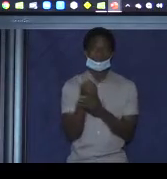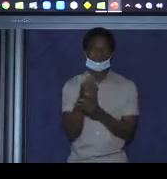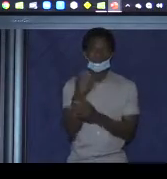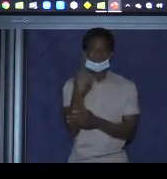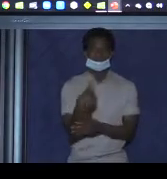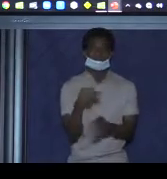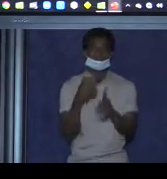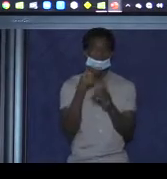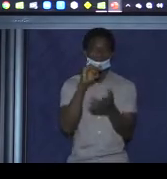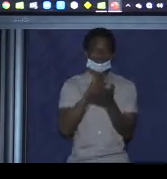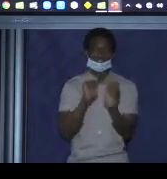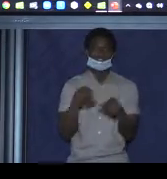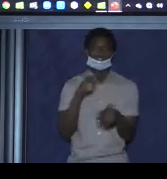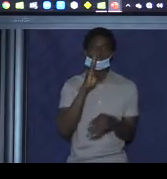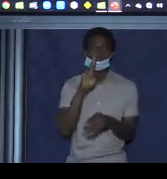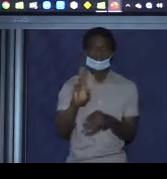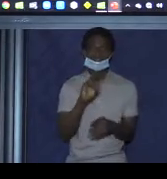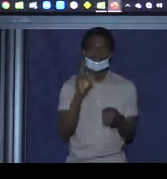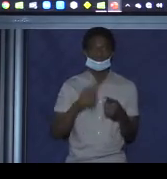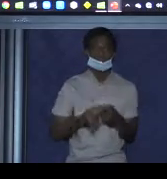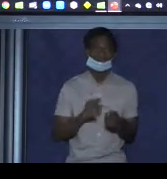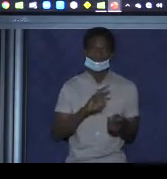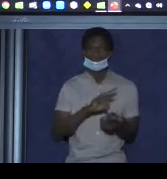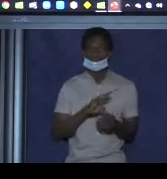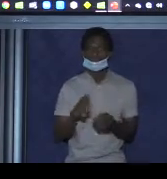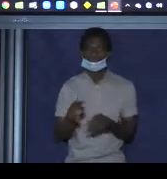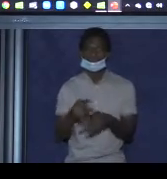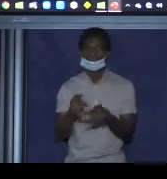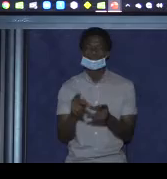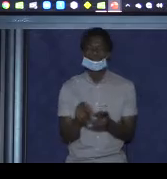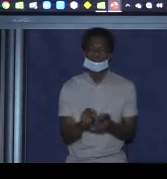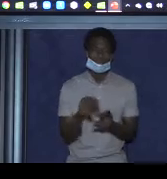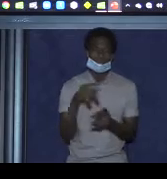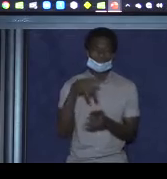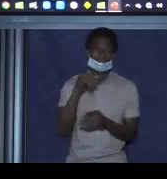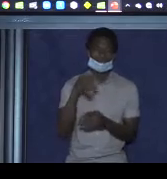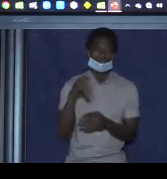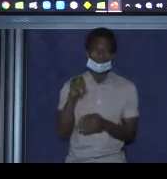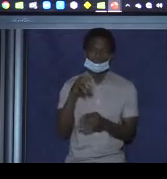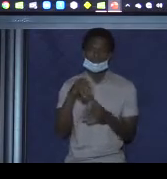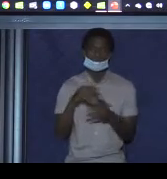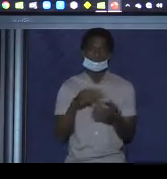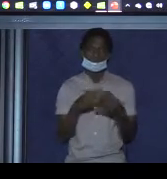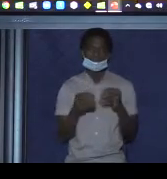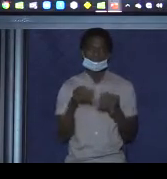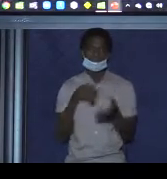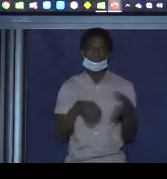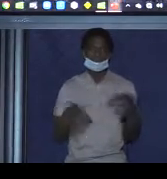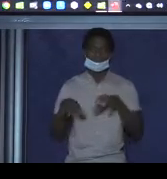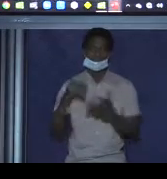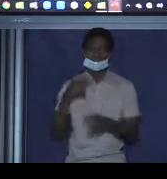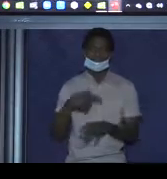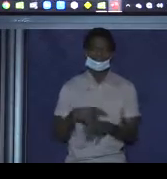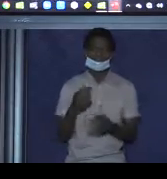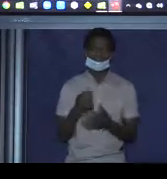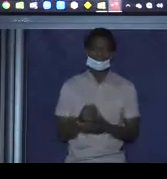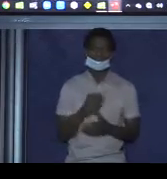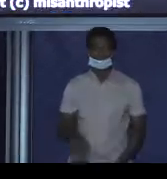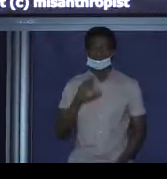identify words, single words that can be used to replace phrases or sentences. So it's activity